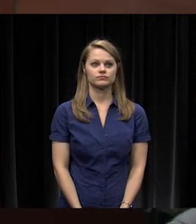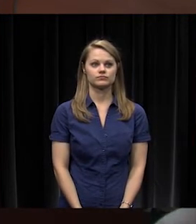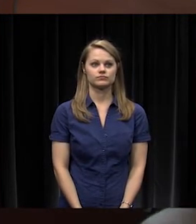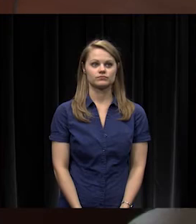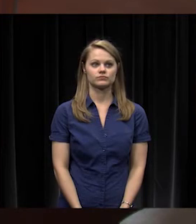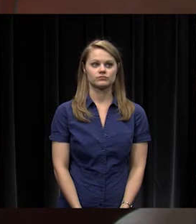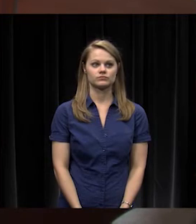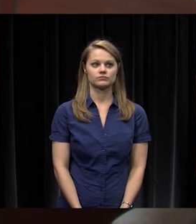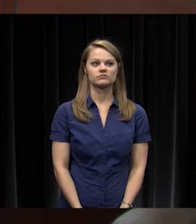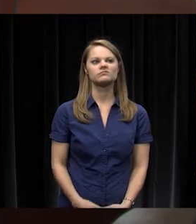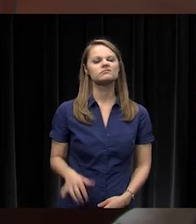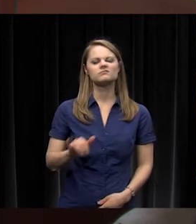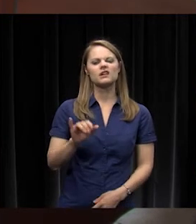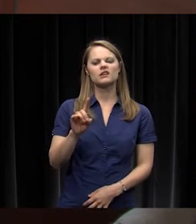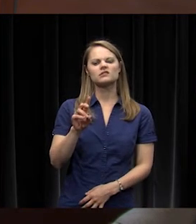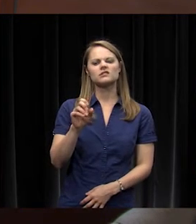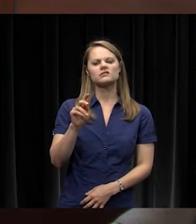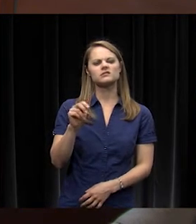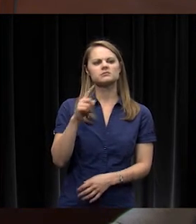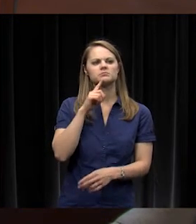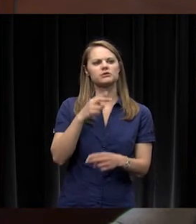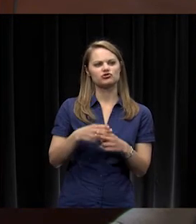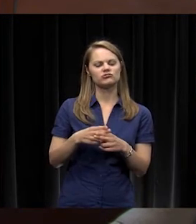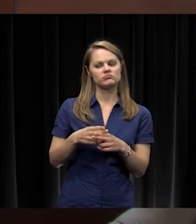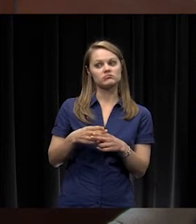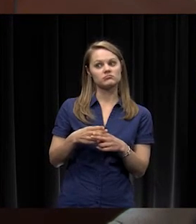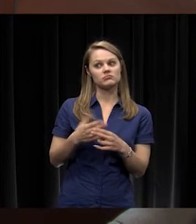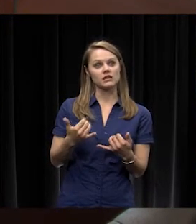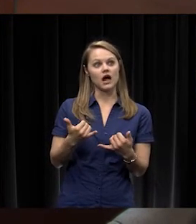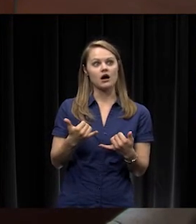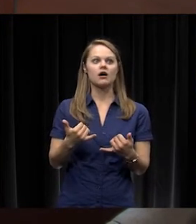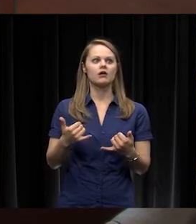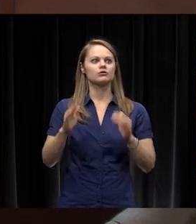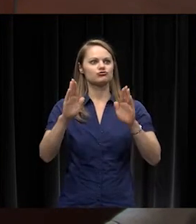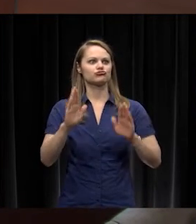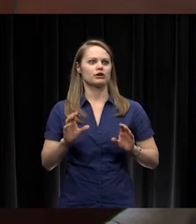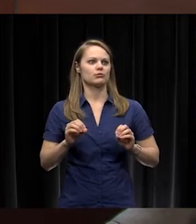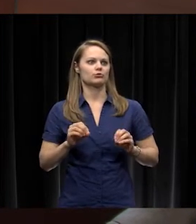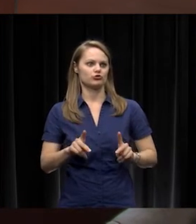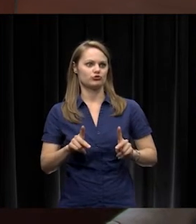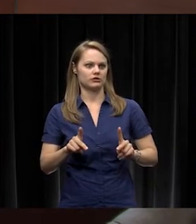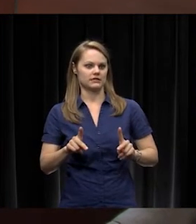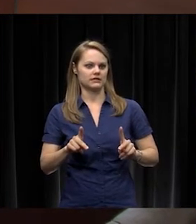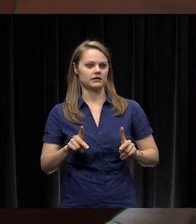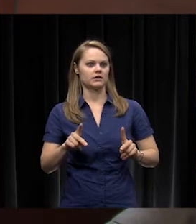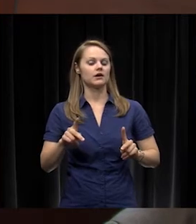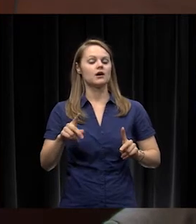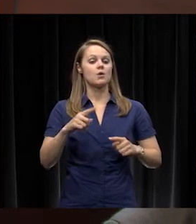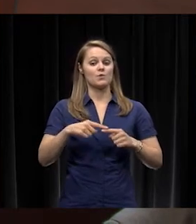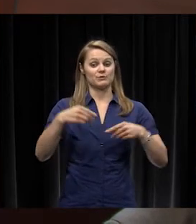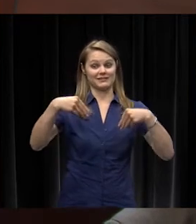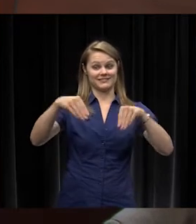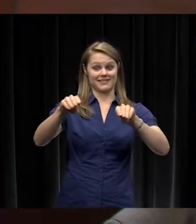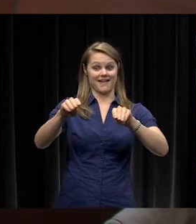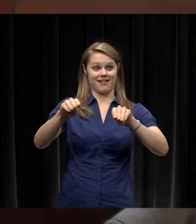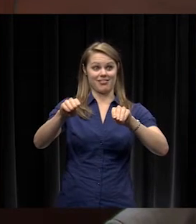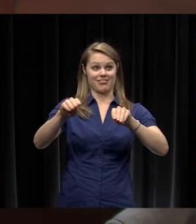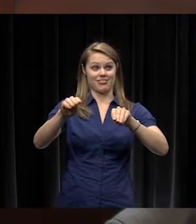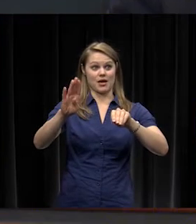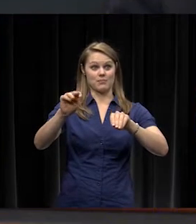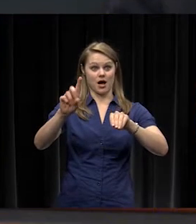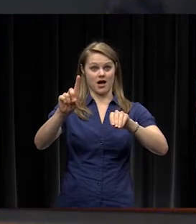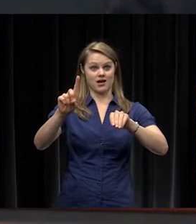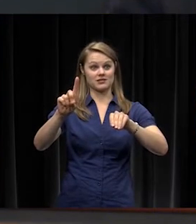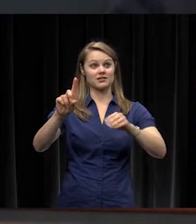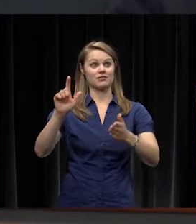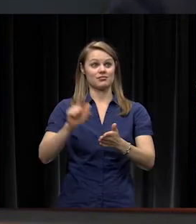As Dustin mentioned, this is a great opportunity. Again, you know, in our world where we're selling them, lower is better. When you're out on the other side,